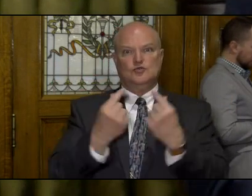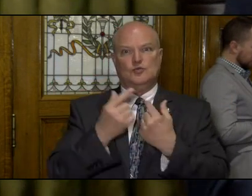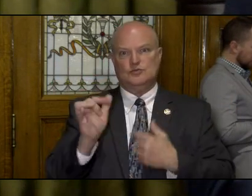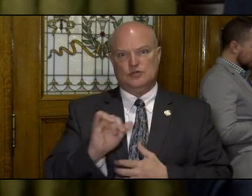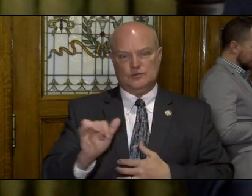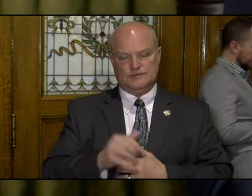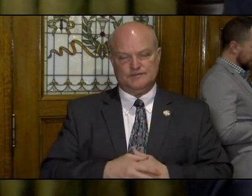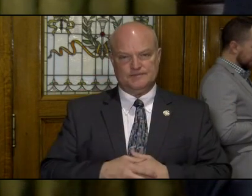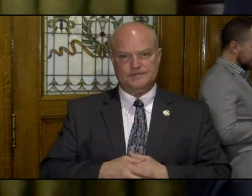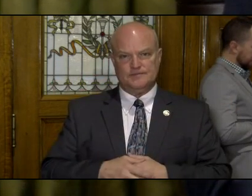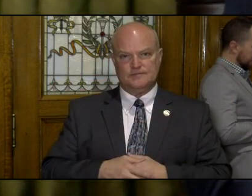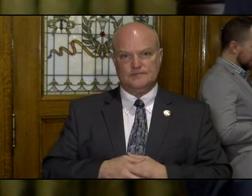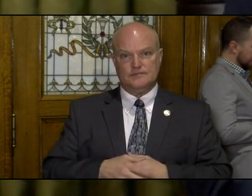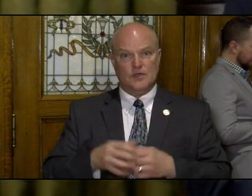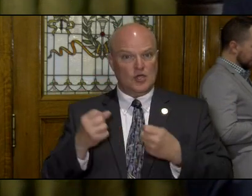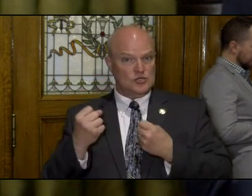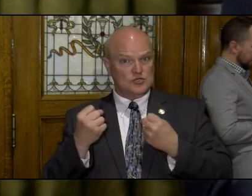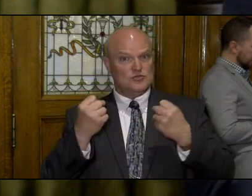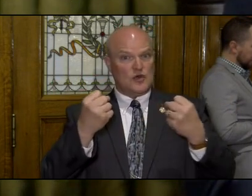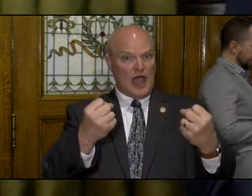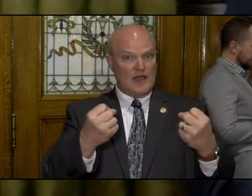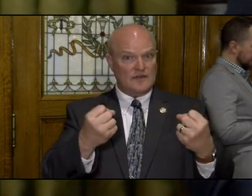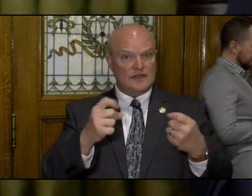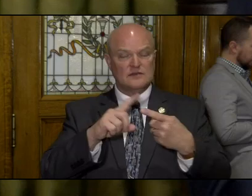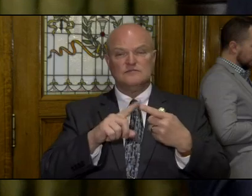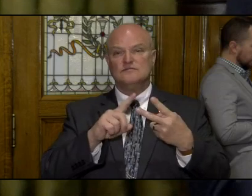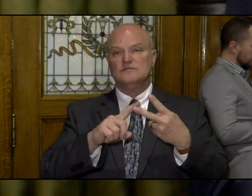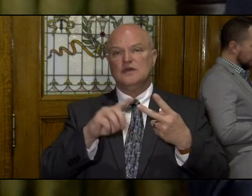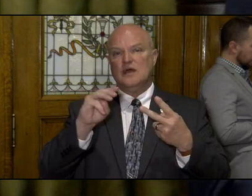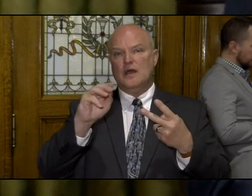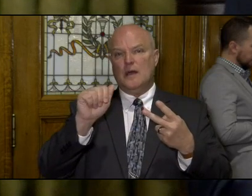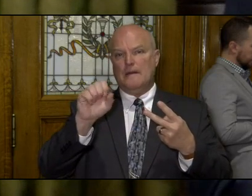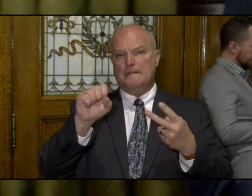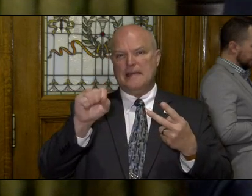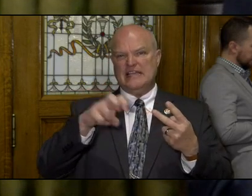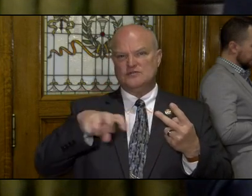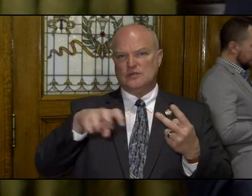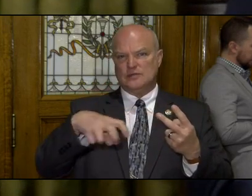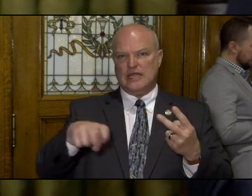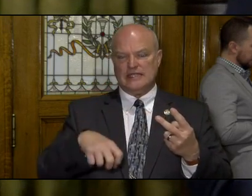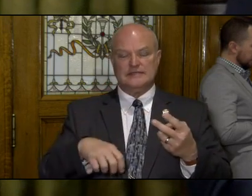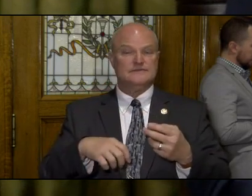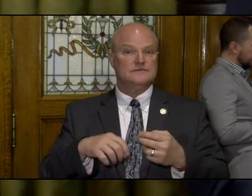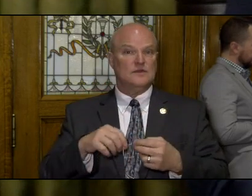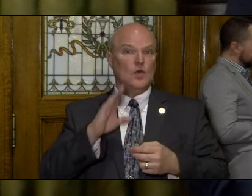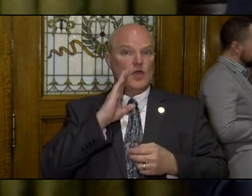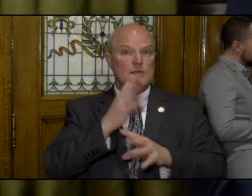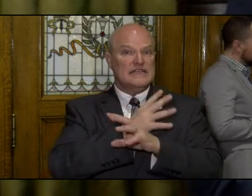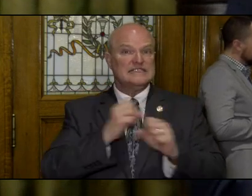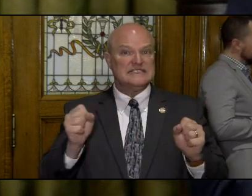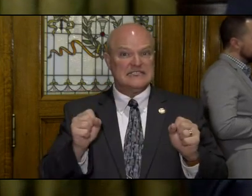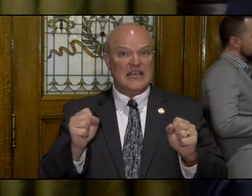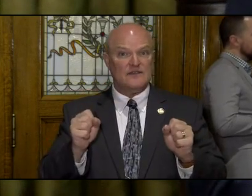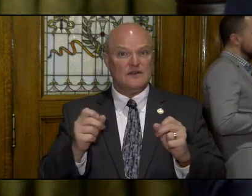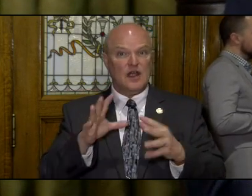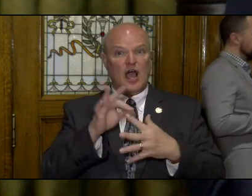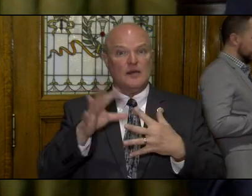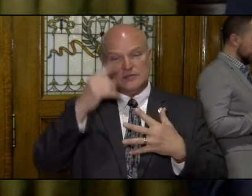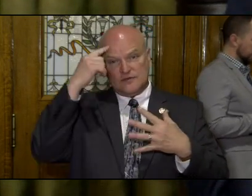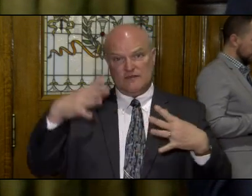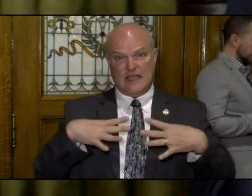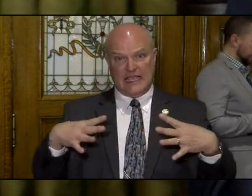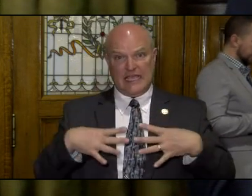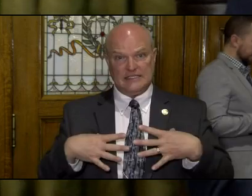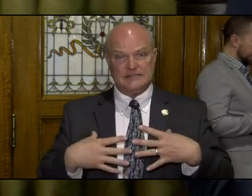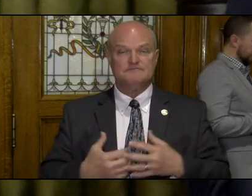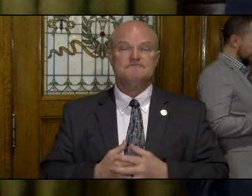groups? Are you driving or going by mass transportation? Are there safer options for the vacation? These